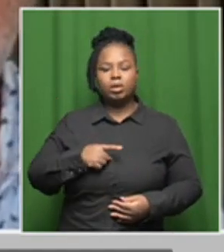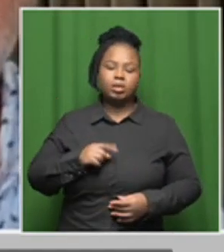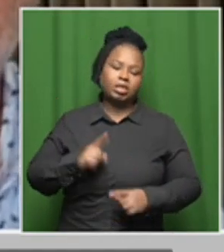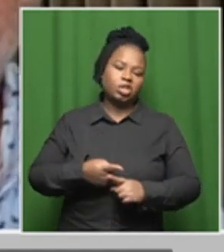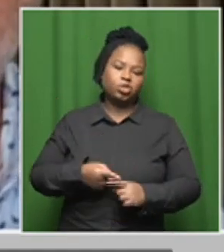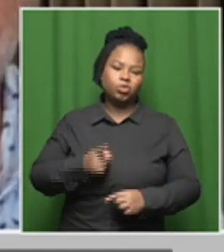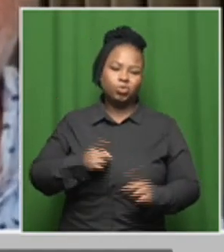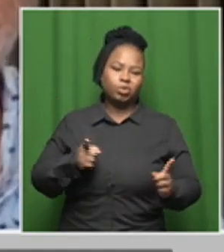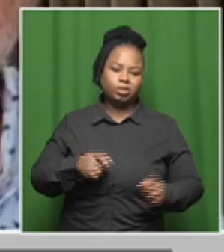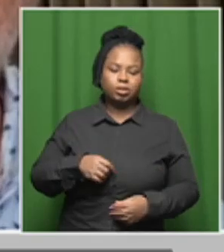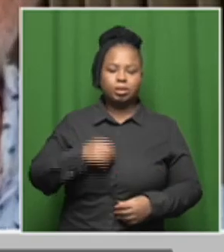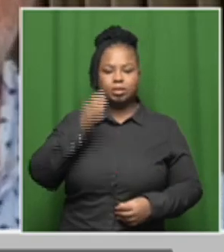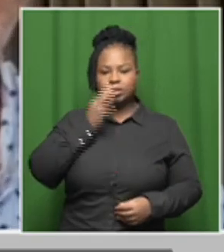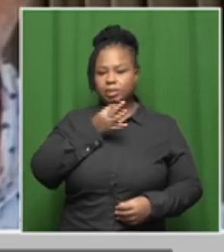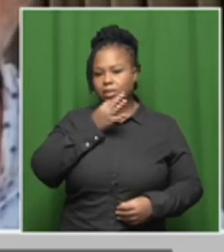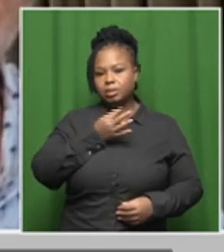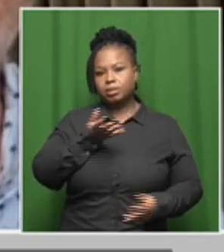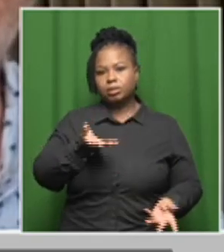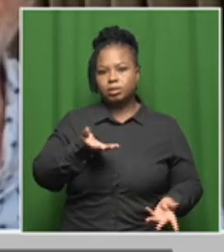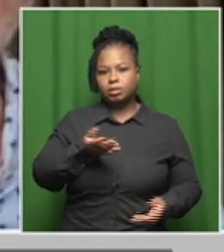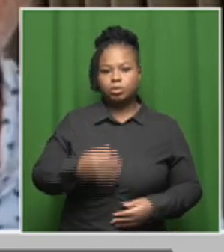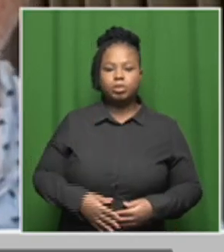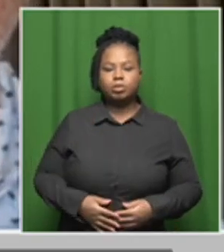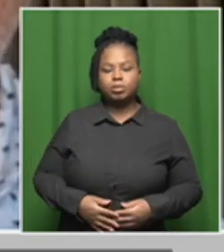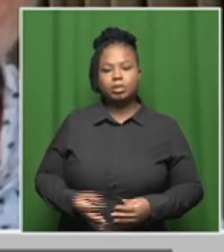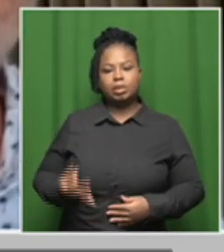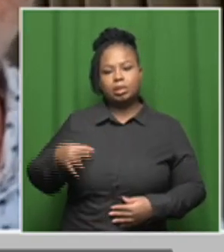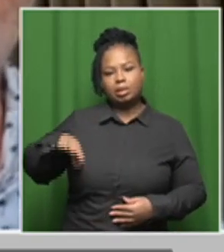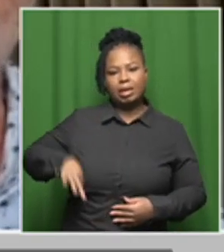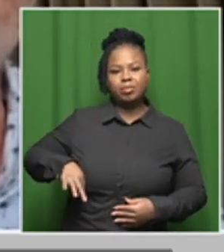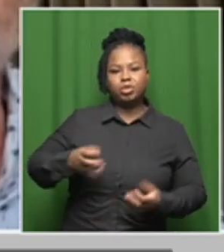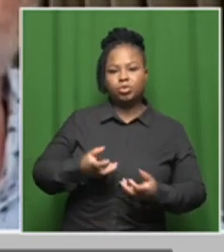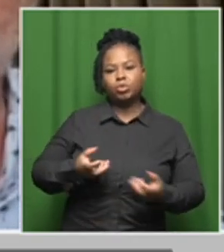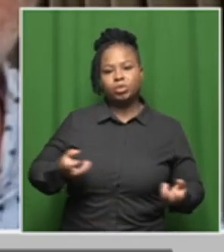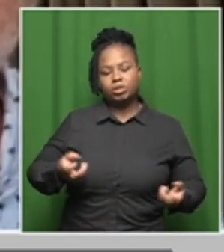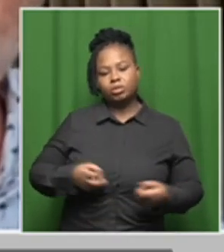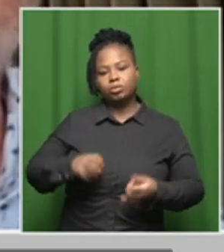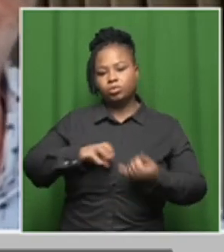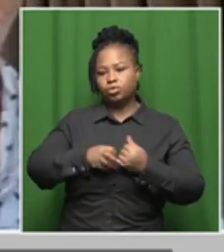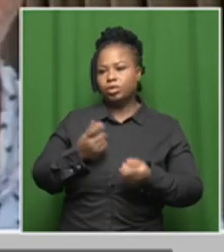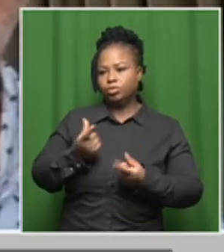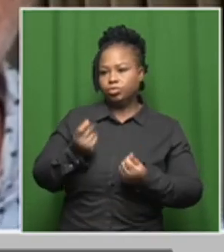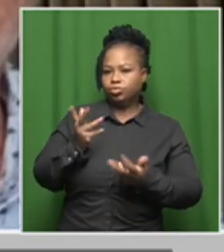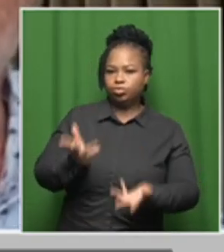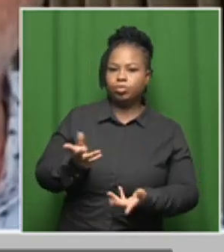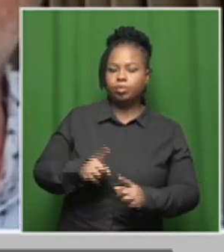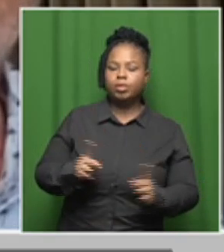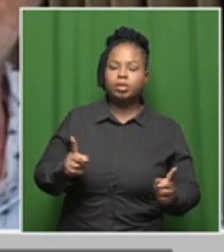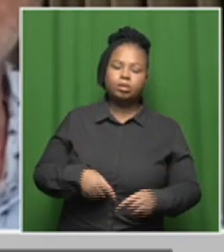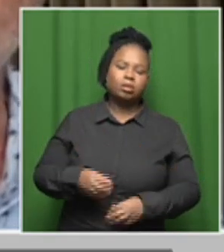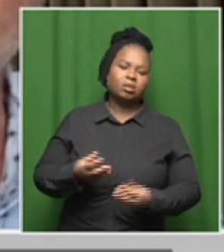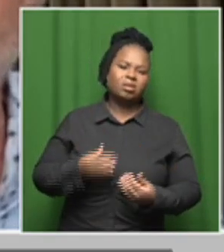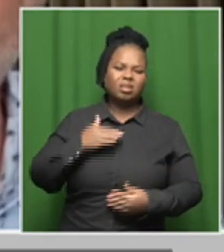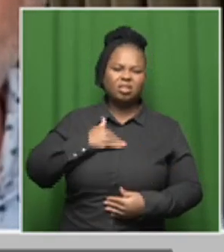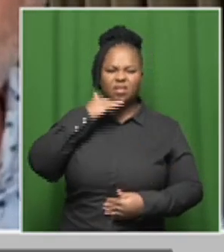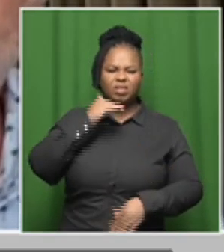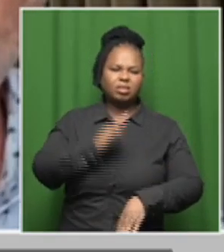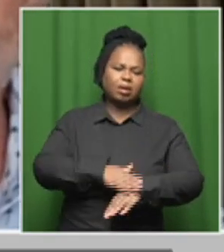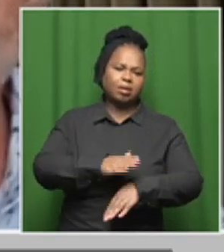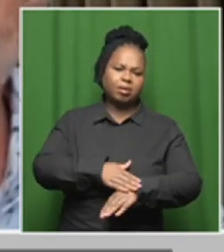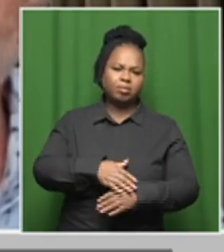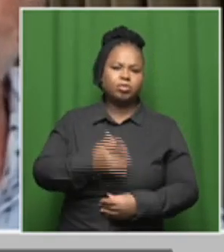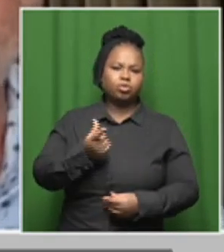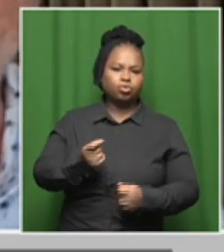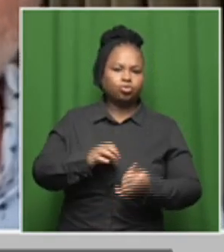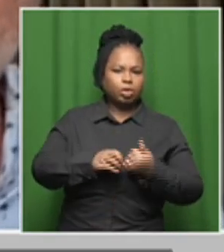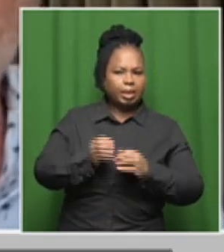of COVID having really flattened their income and resources to be able to do that. but they've had plenty of time to rebuild since then.